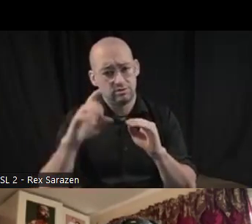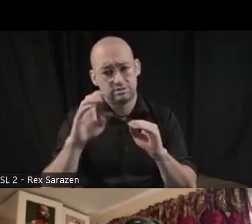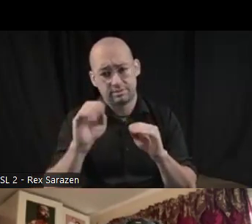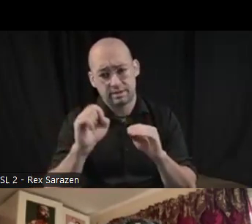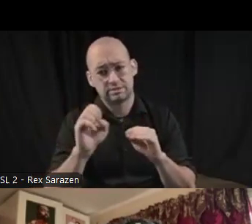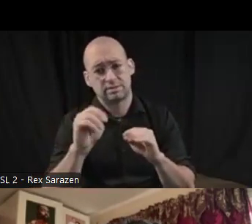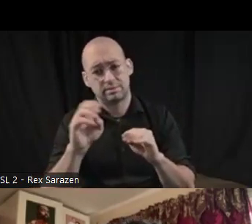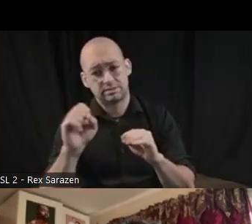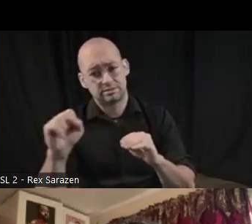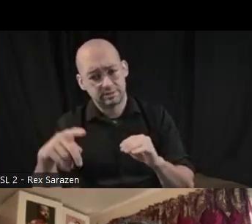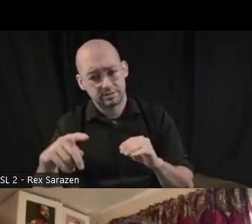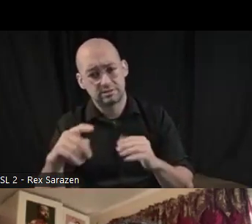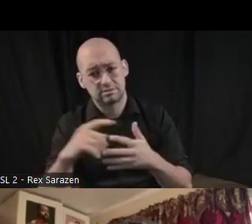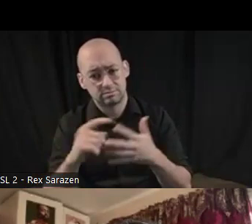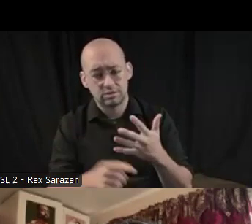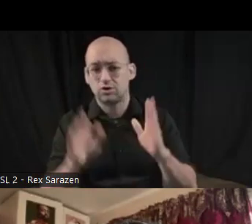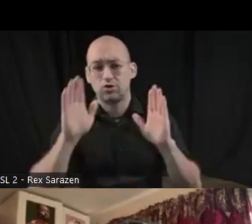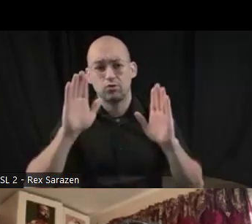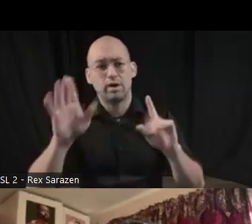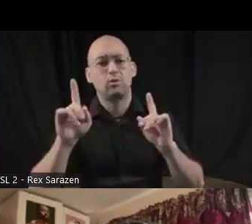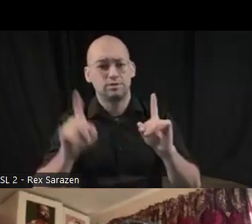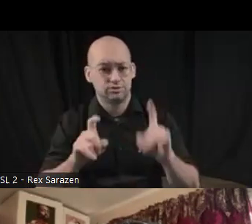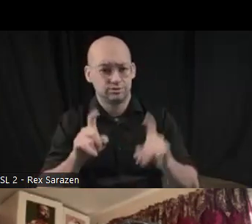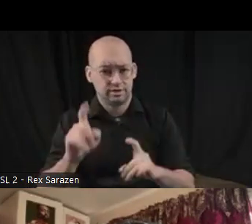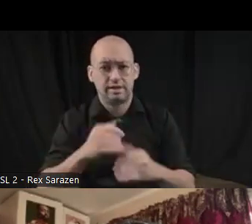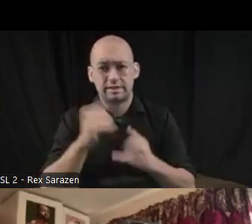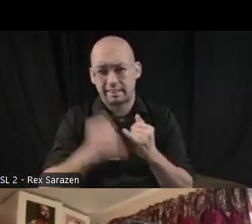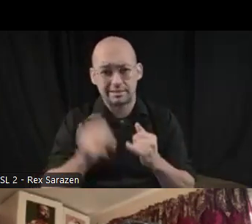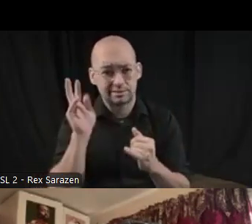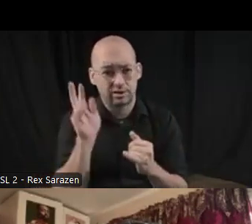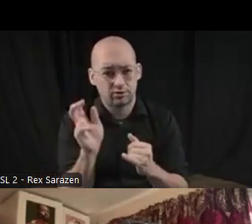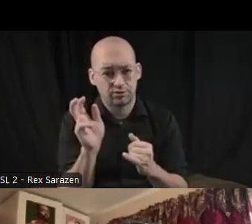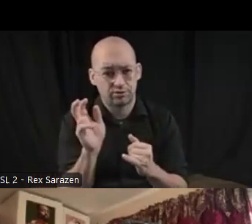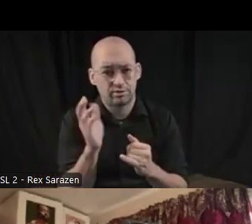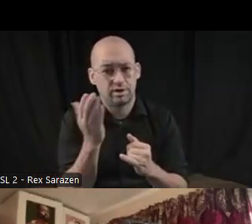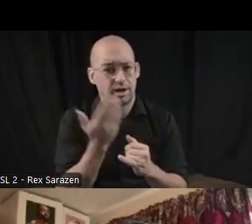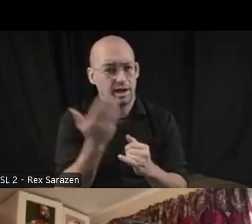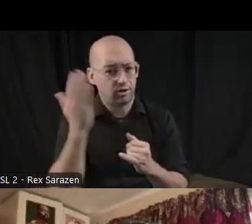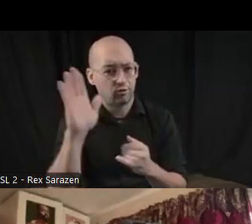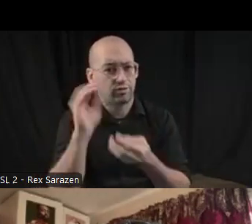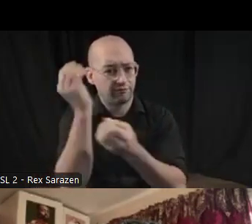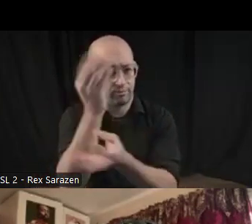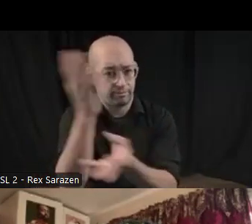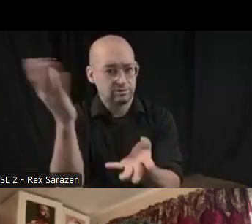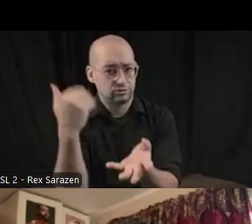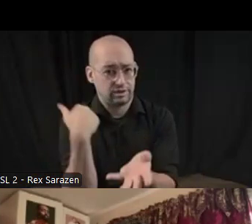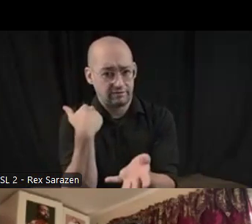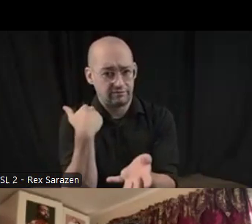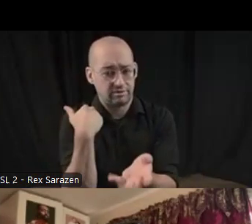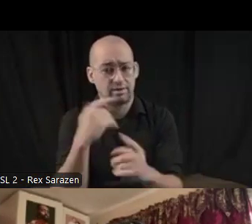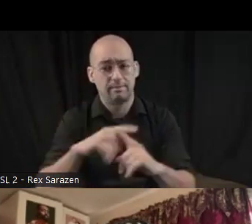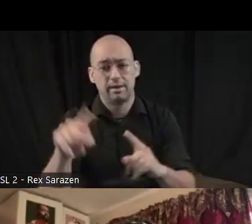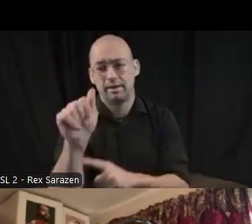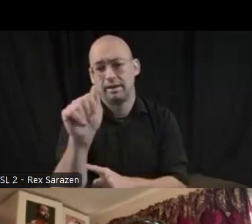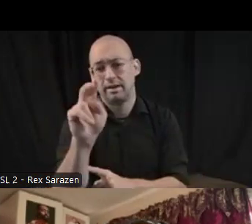might be? It's a great question. And the last I heard, I don't know what data we have to show it, but anecdotally,